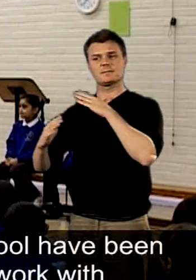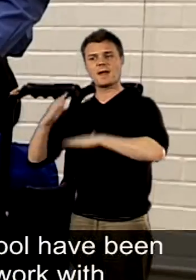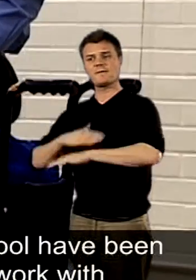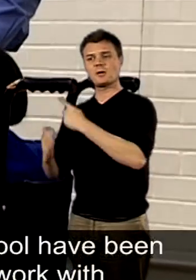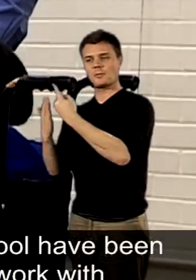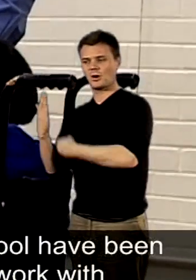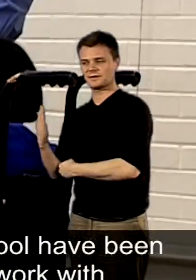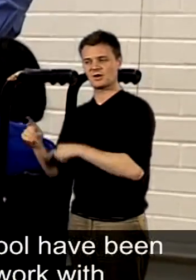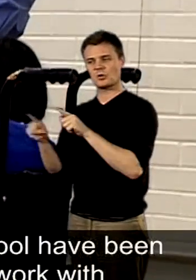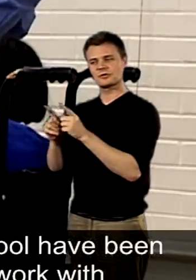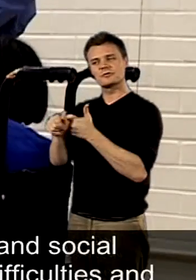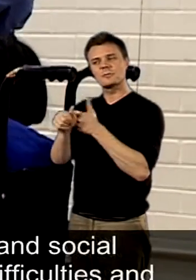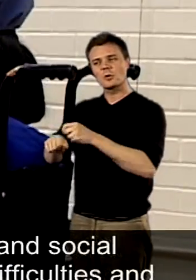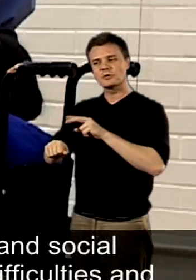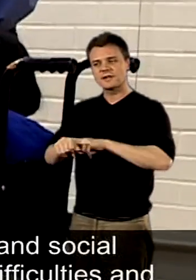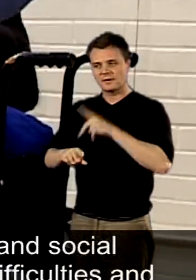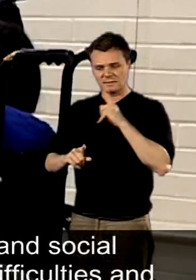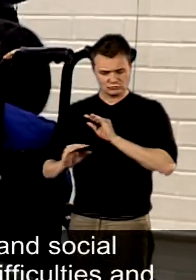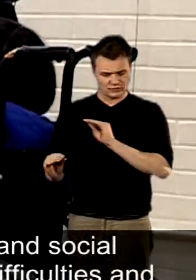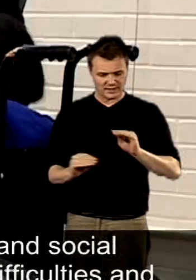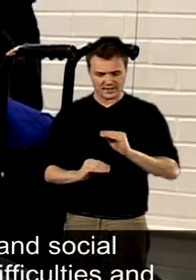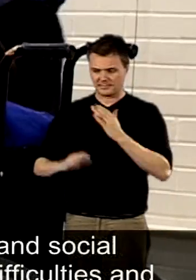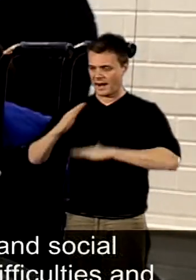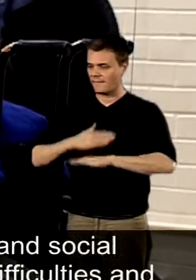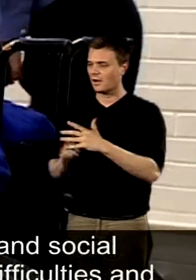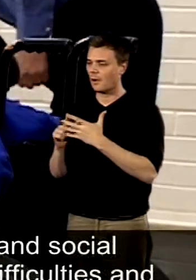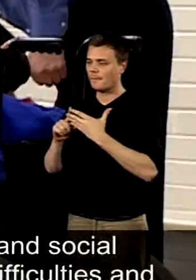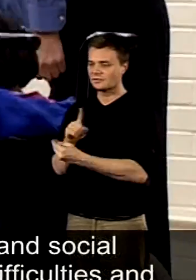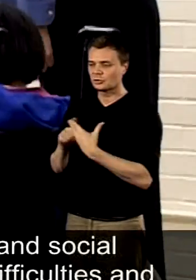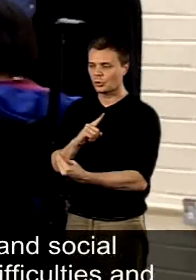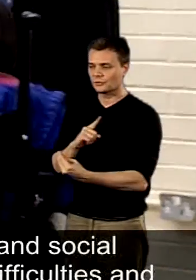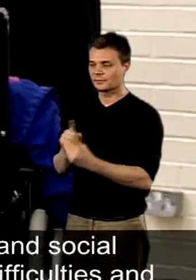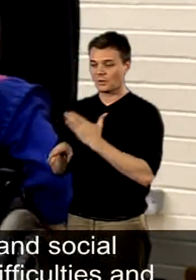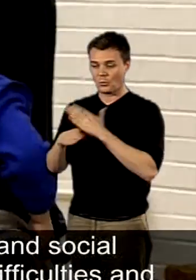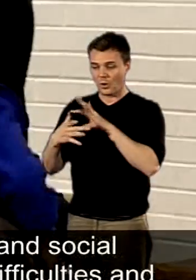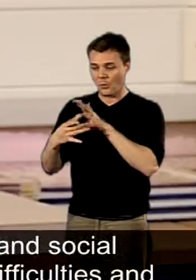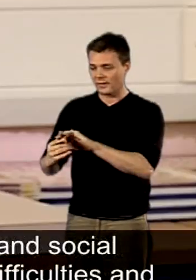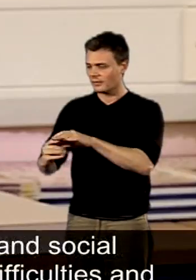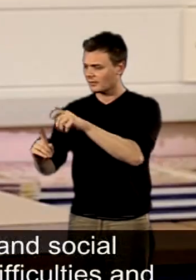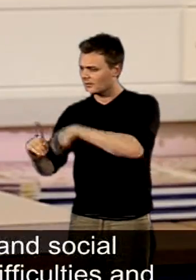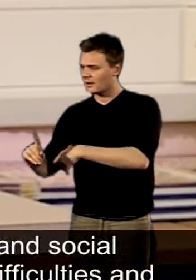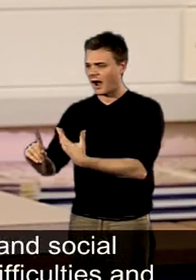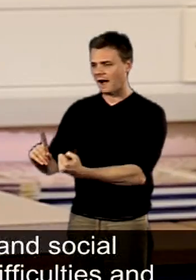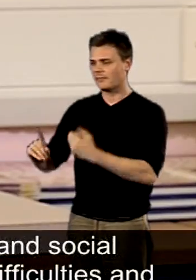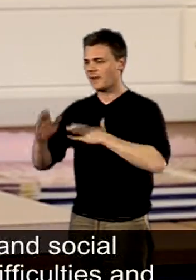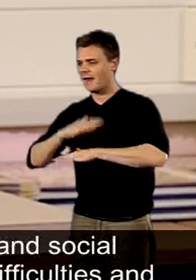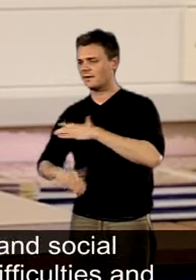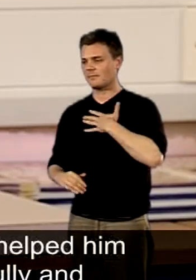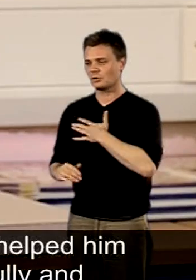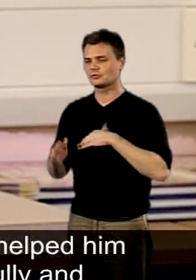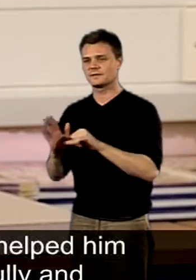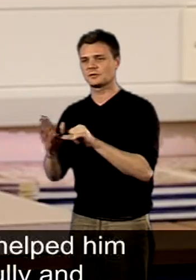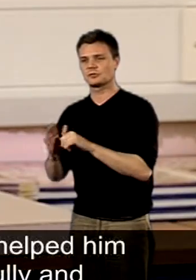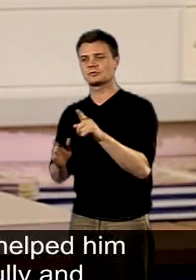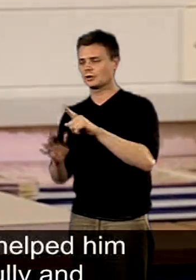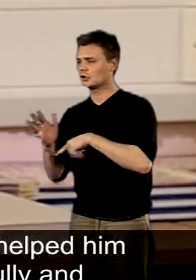as behaviour mentors and work with pupils with behavioural, emotional and social difficulties. Jordan has behaviour difficulties,